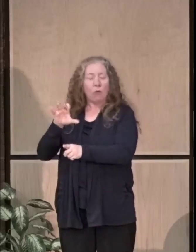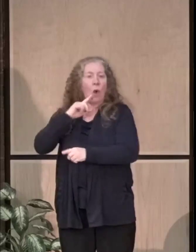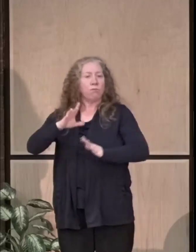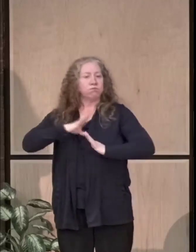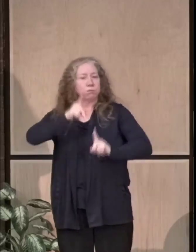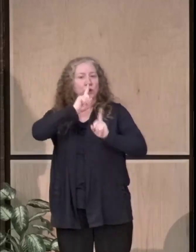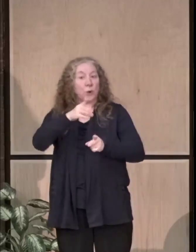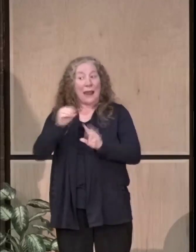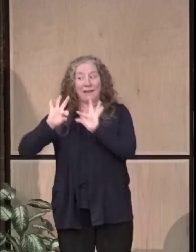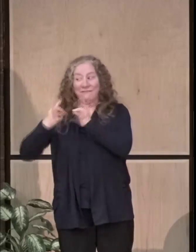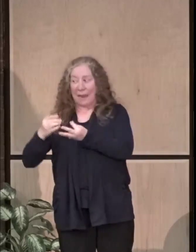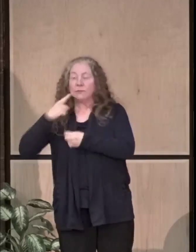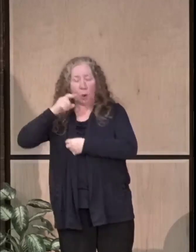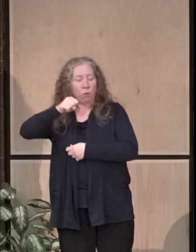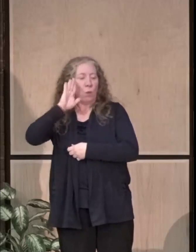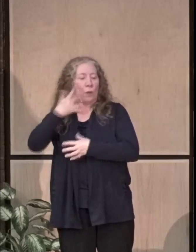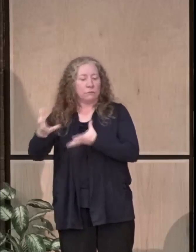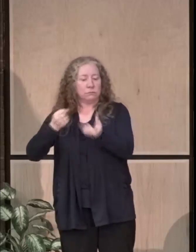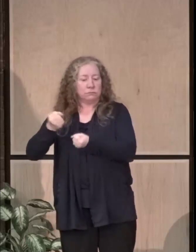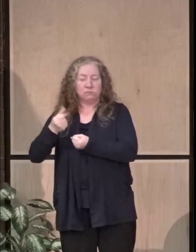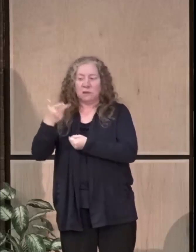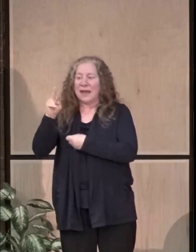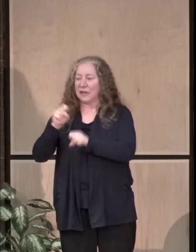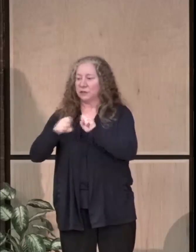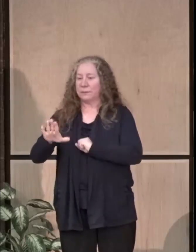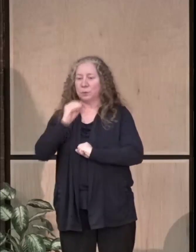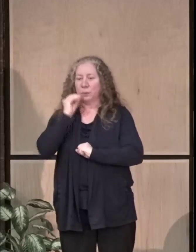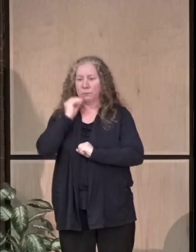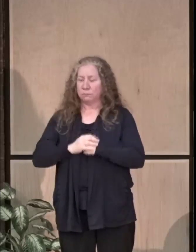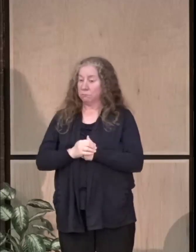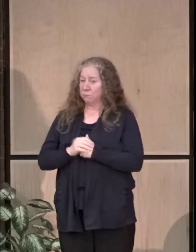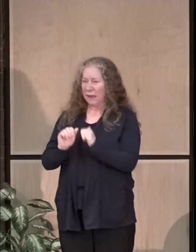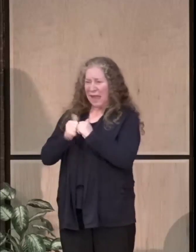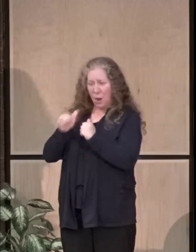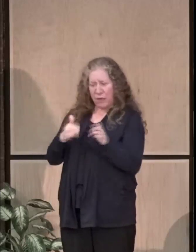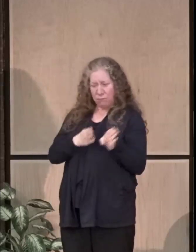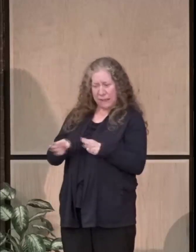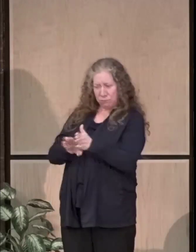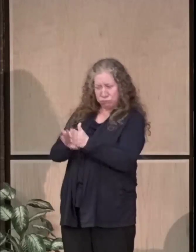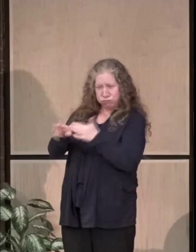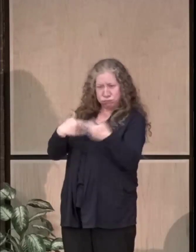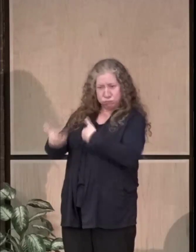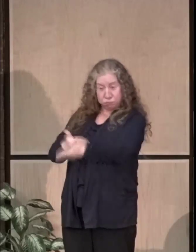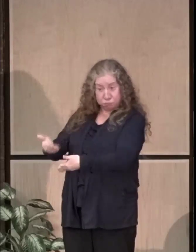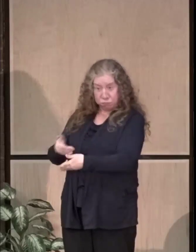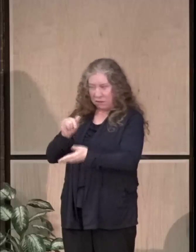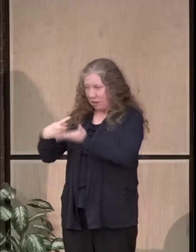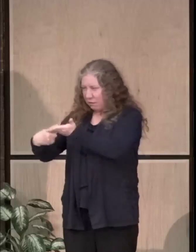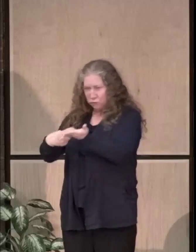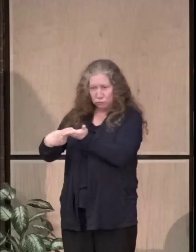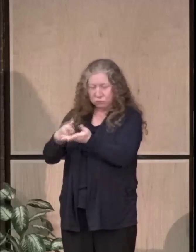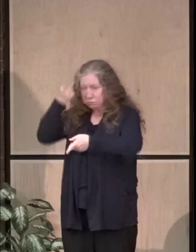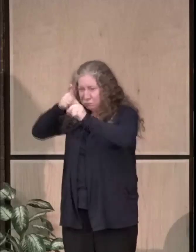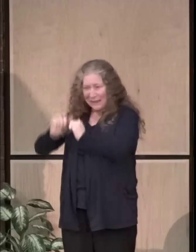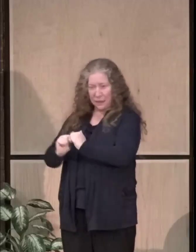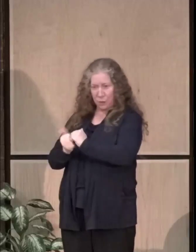the family agreed to remove the firearms from his personally owned home. Okay. So how did that come about in terms of your conversation with Hodgson?